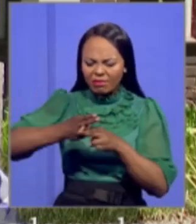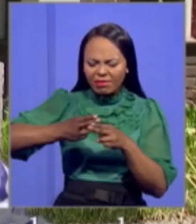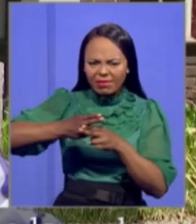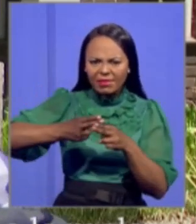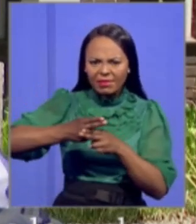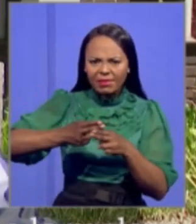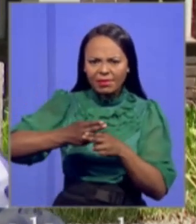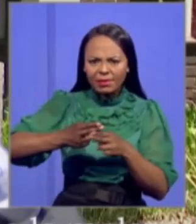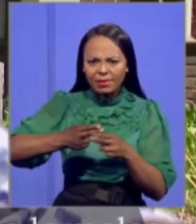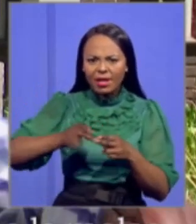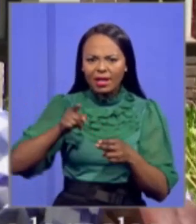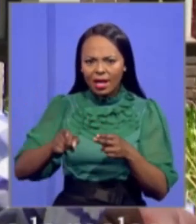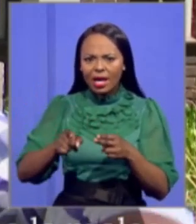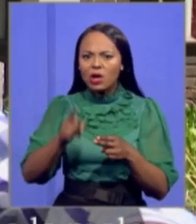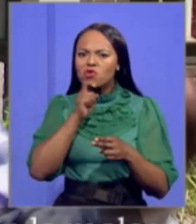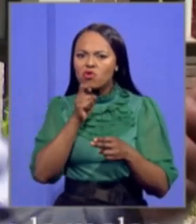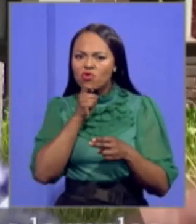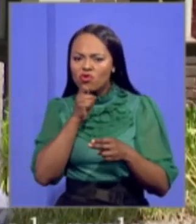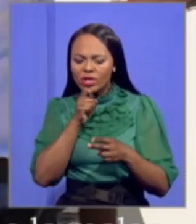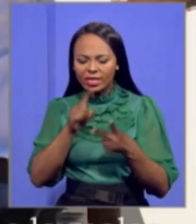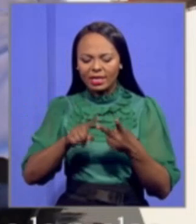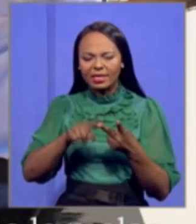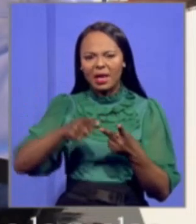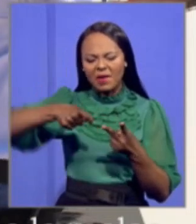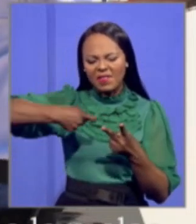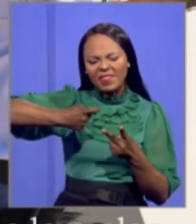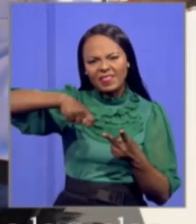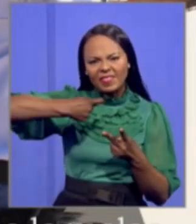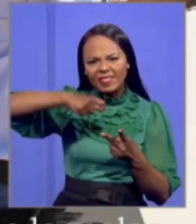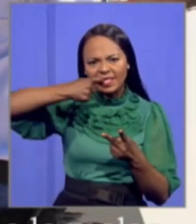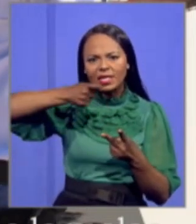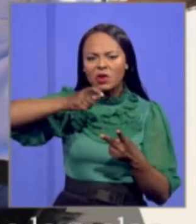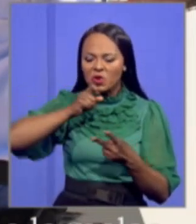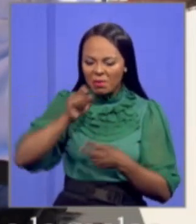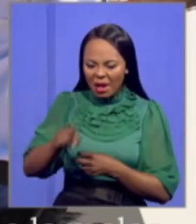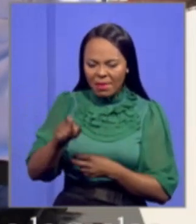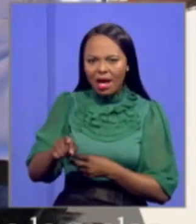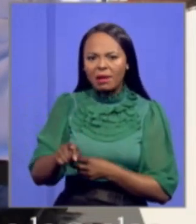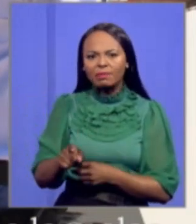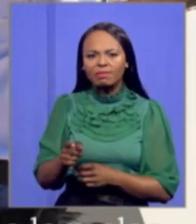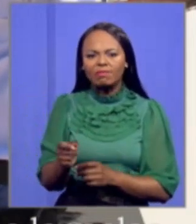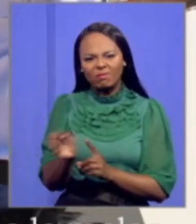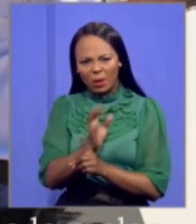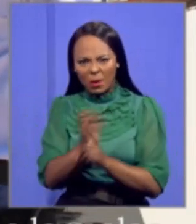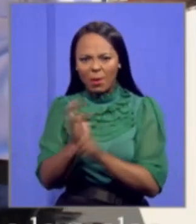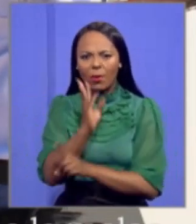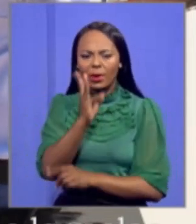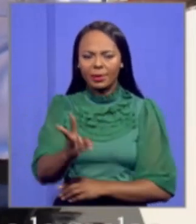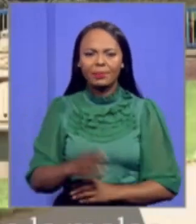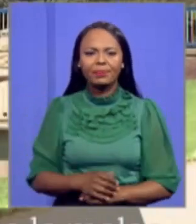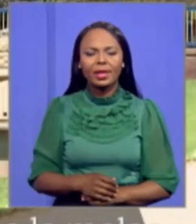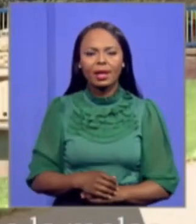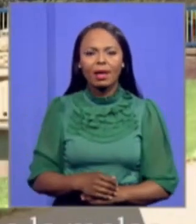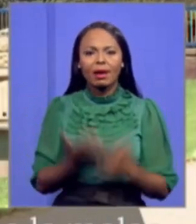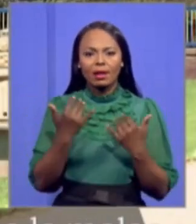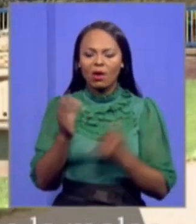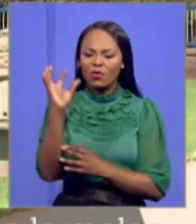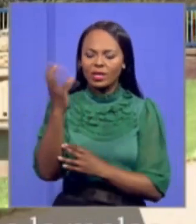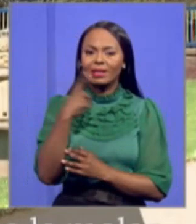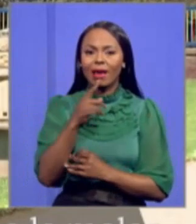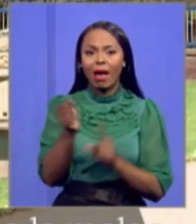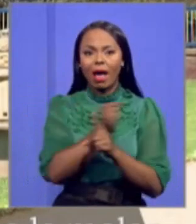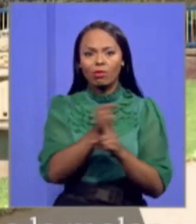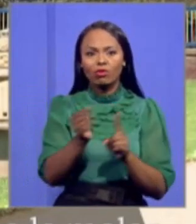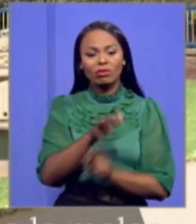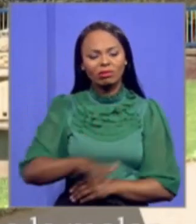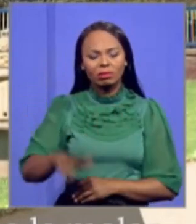ka di khaba. Lefapha la Thuto mo Freistata lo gatelela gore mekgwa yotlhe ya lekgeriso mo dikolong ke